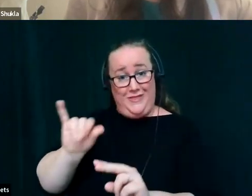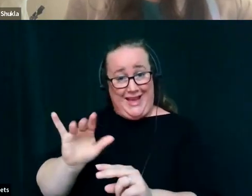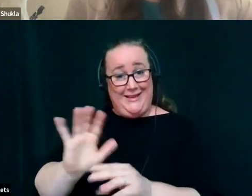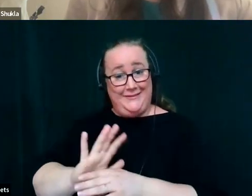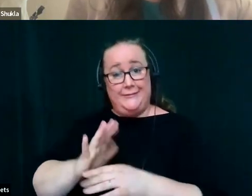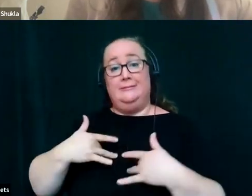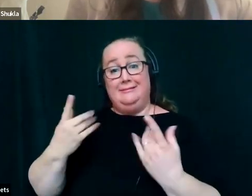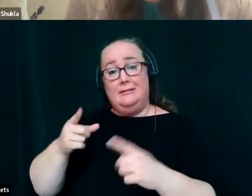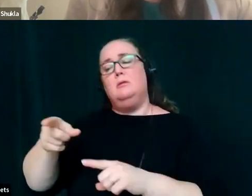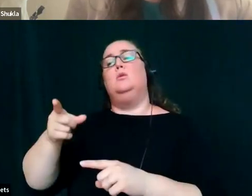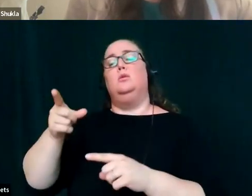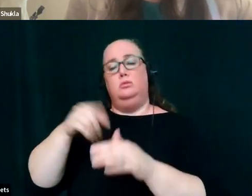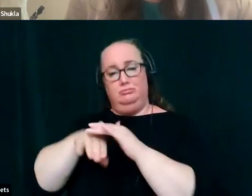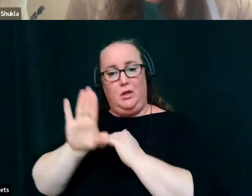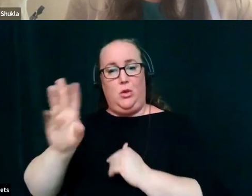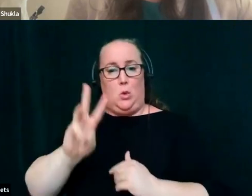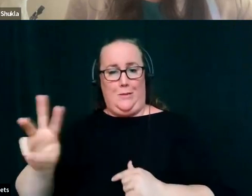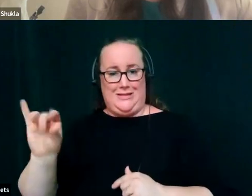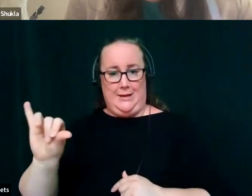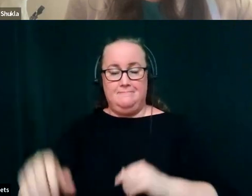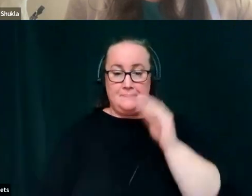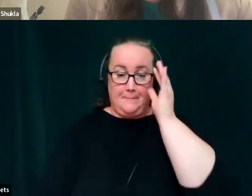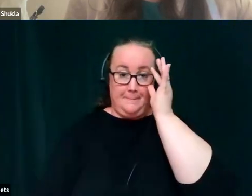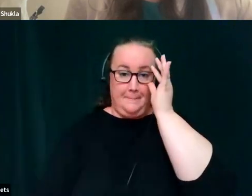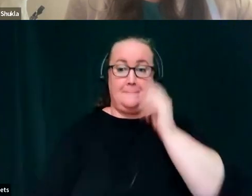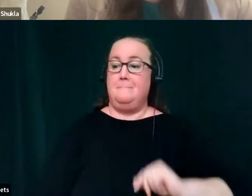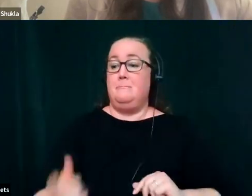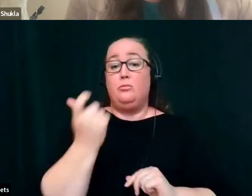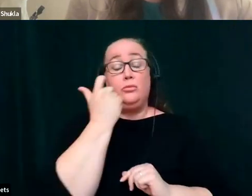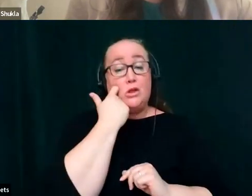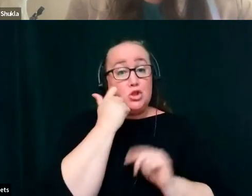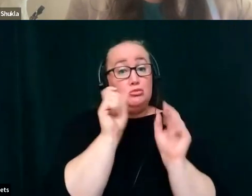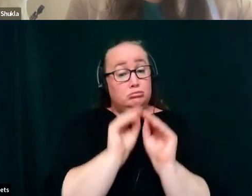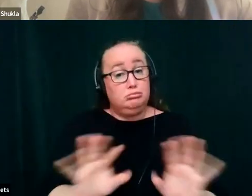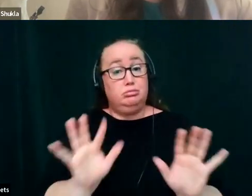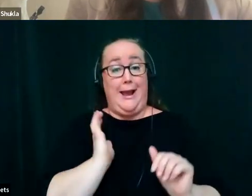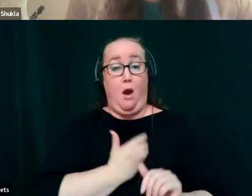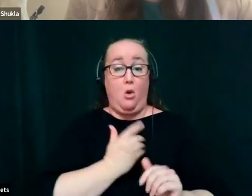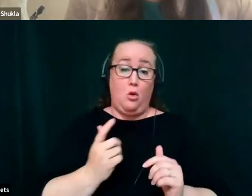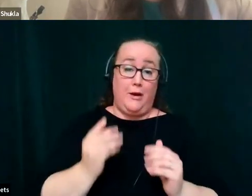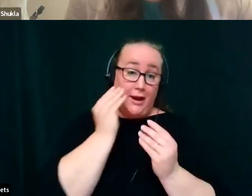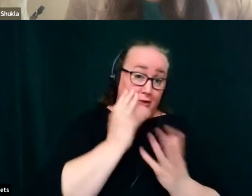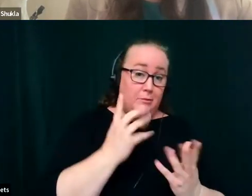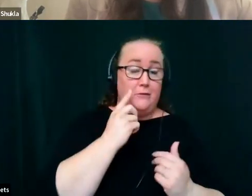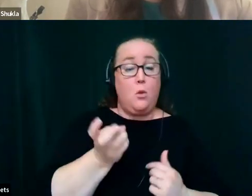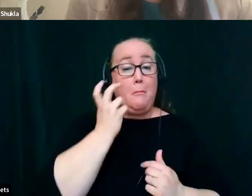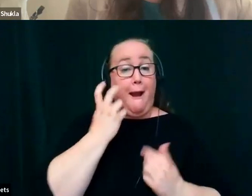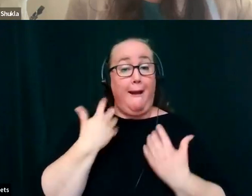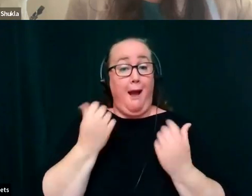their website for that registration. We also just launched our information for this year's Blind Health